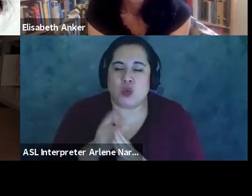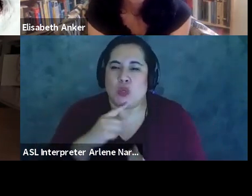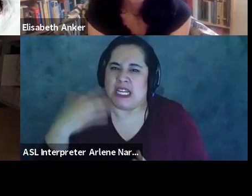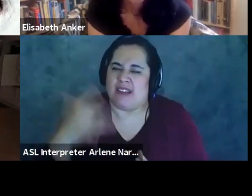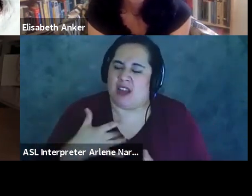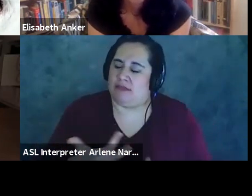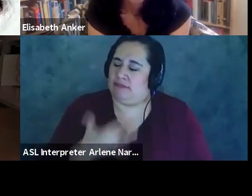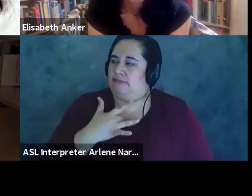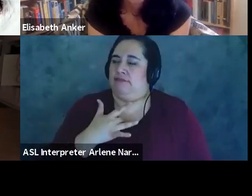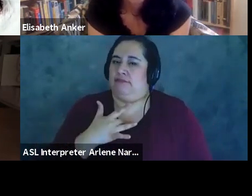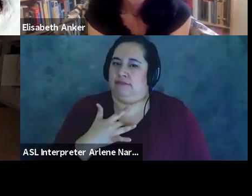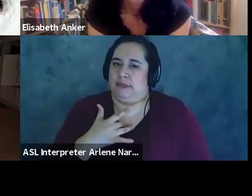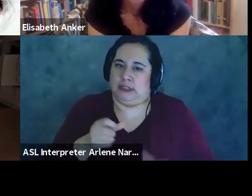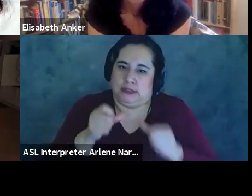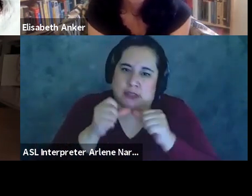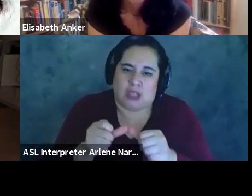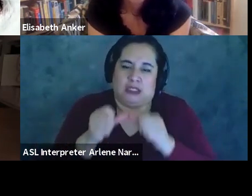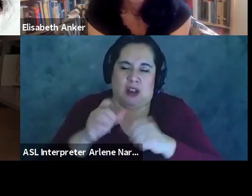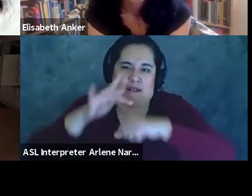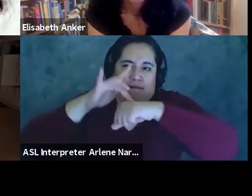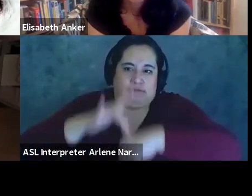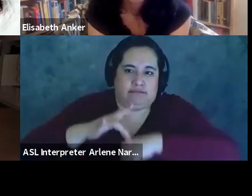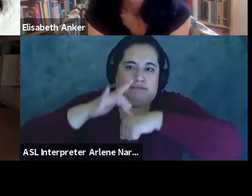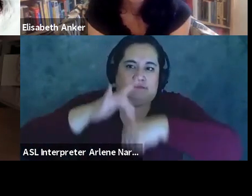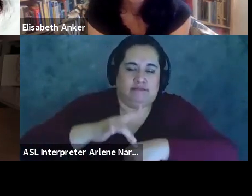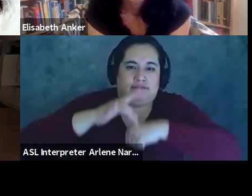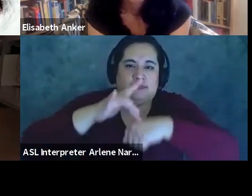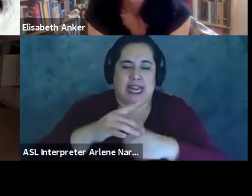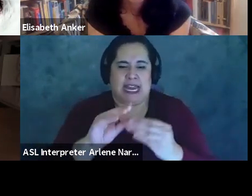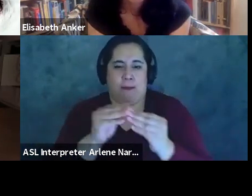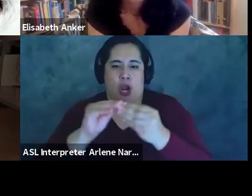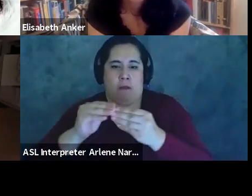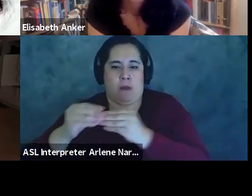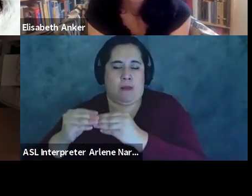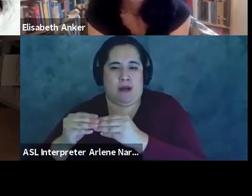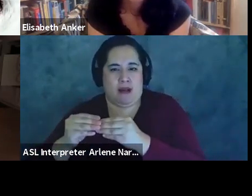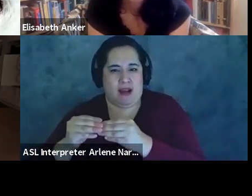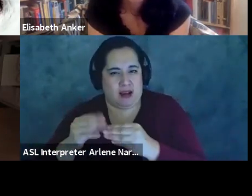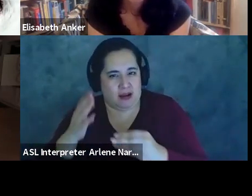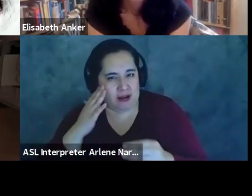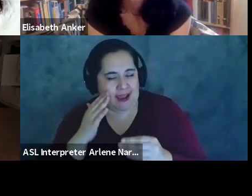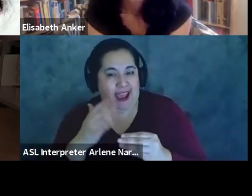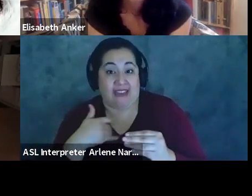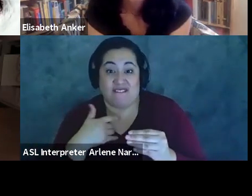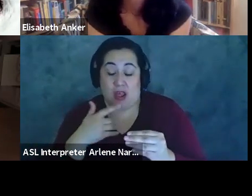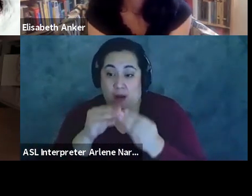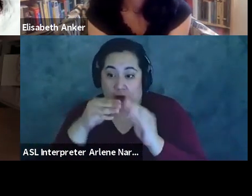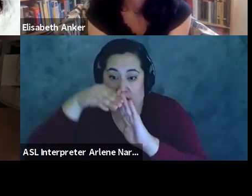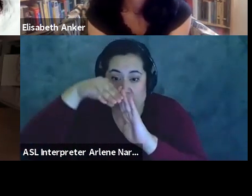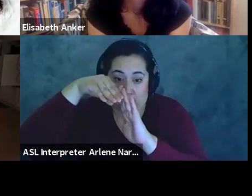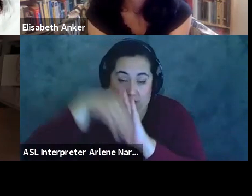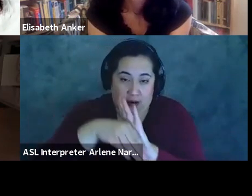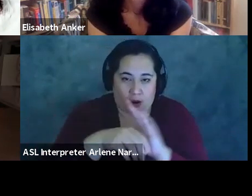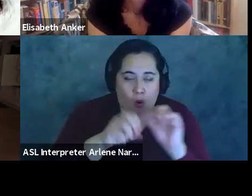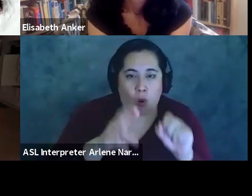striking. I mean, the constant fixation on numbers, right? And the declining numbers possibly,